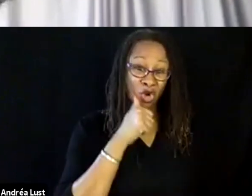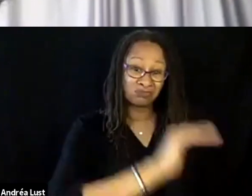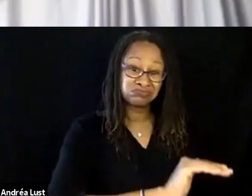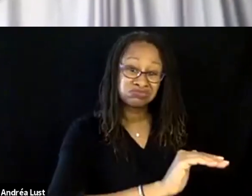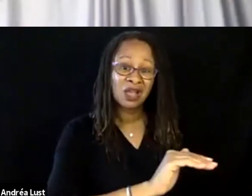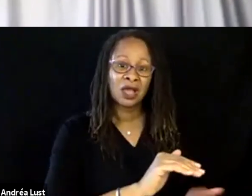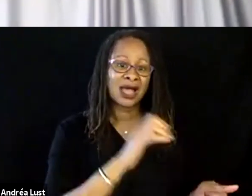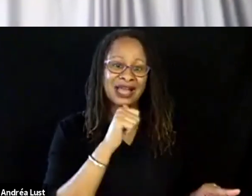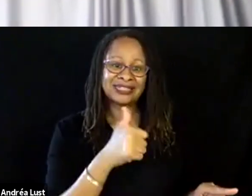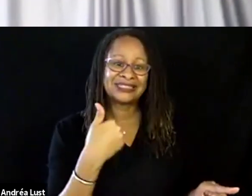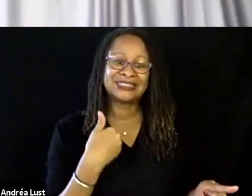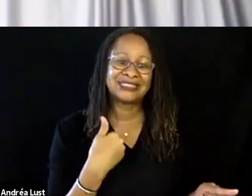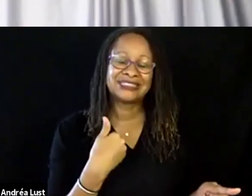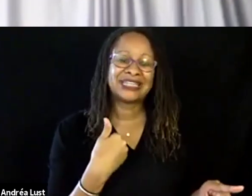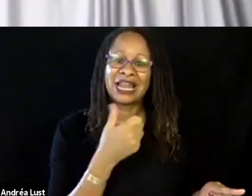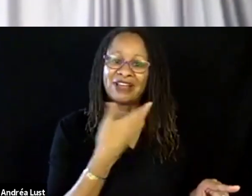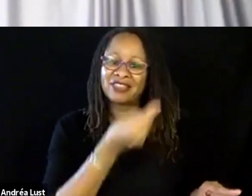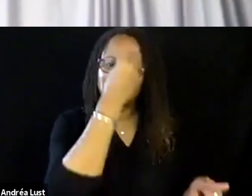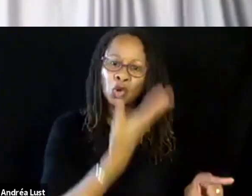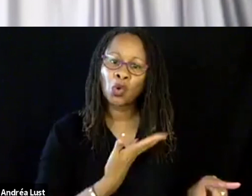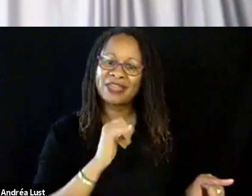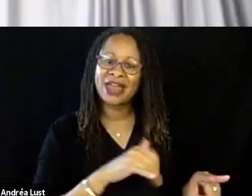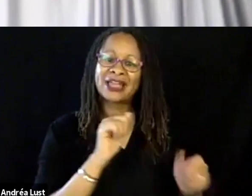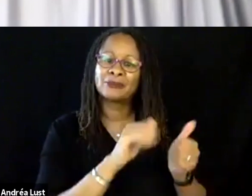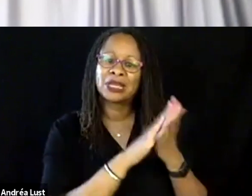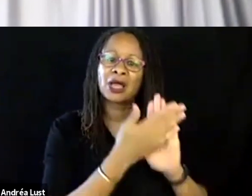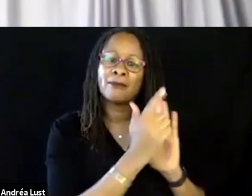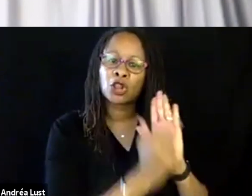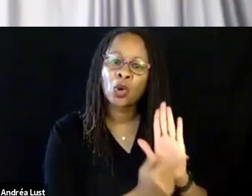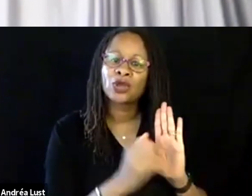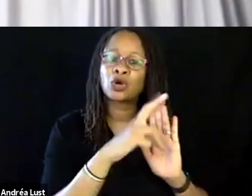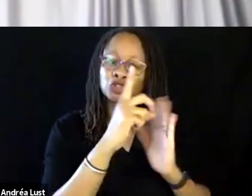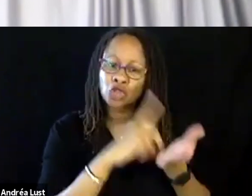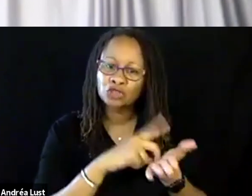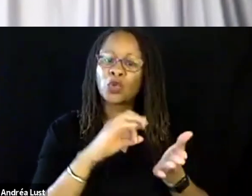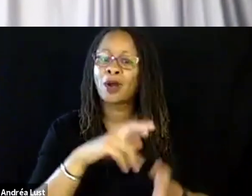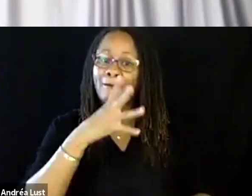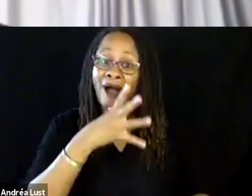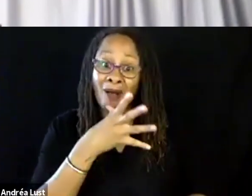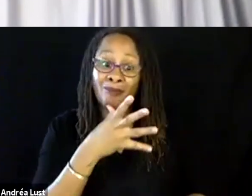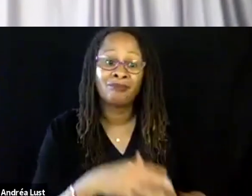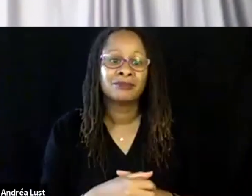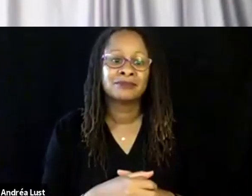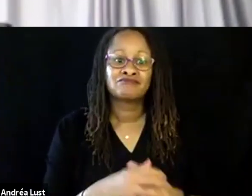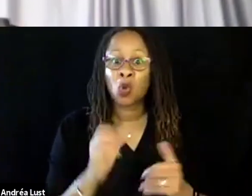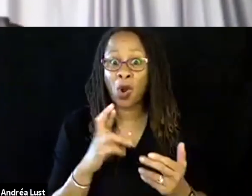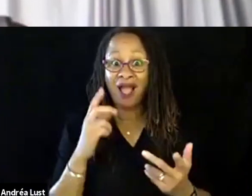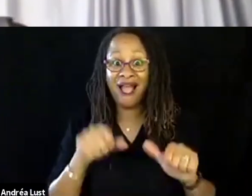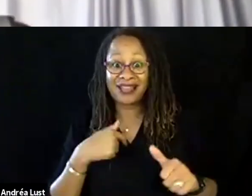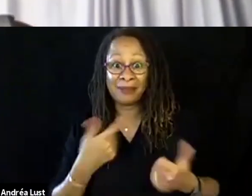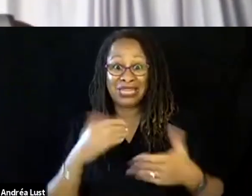didn't have anything that told me that I could be a lawyer, I could be a doctor, I could be a mom, or I could even be in